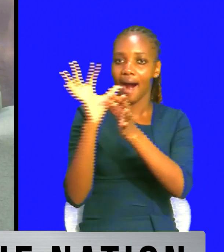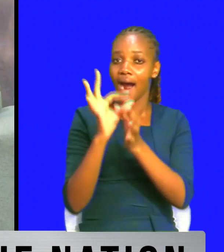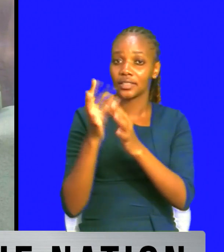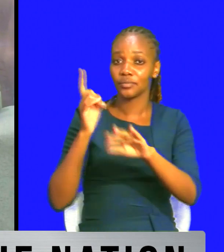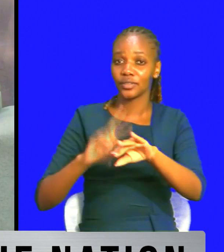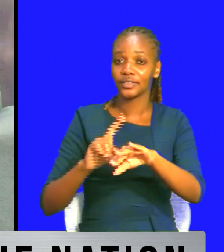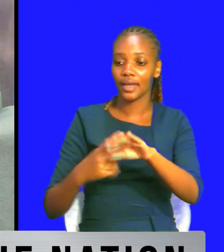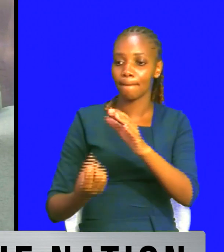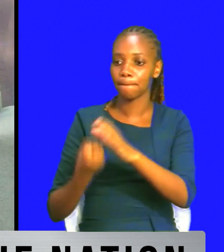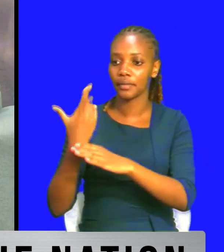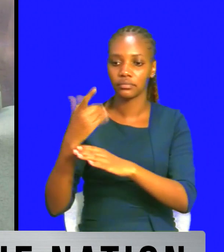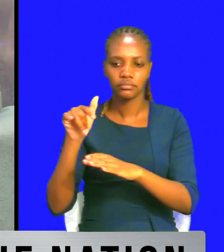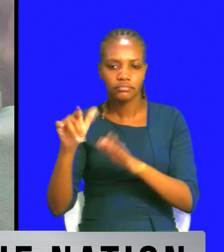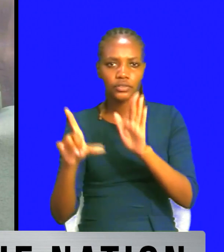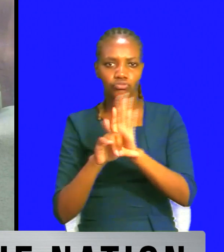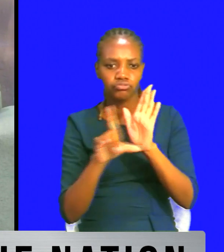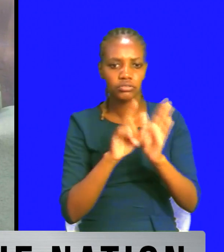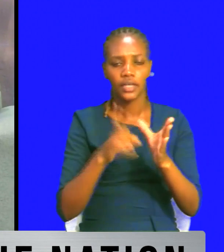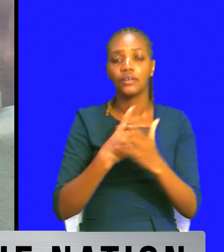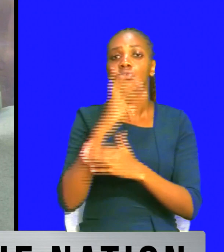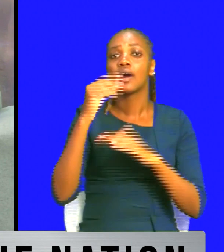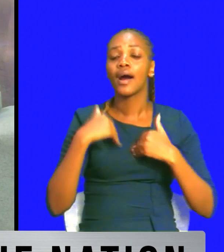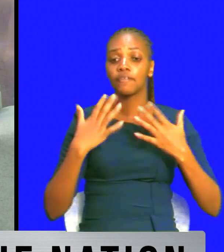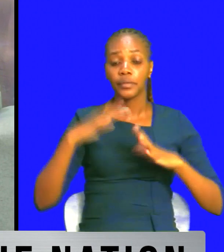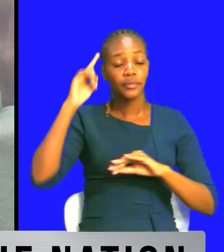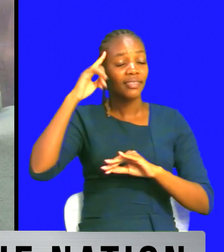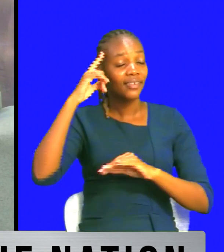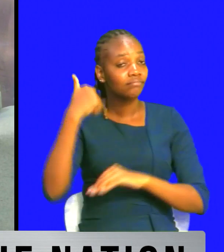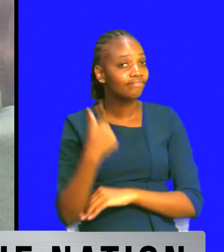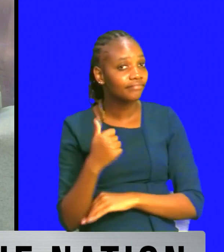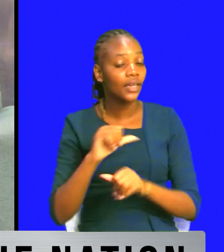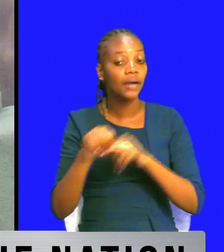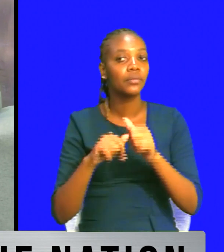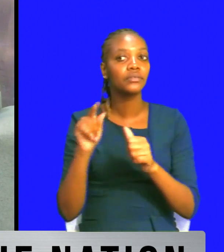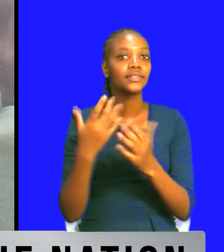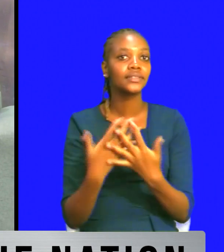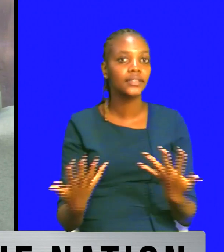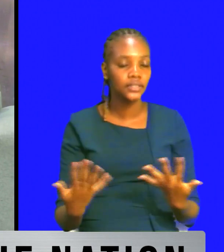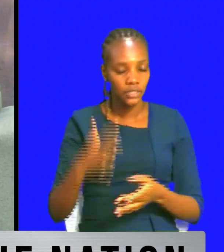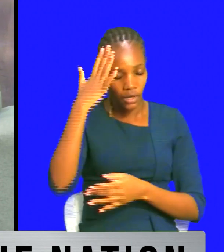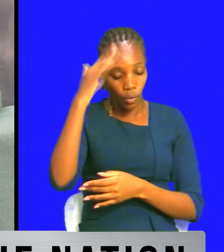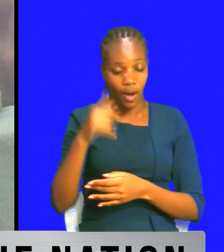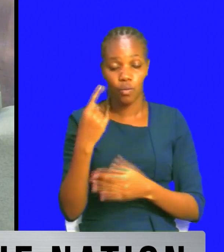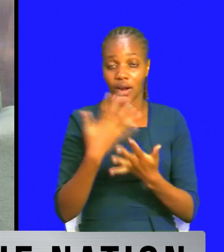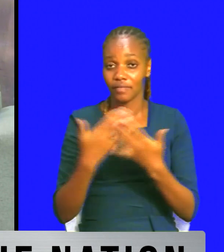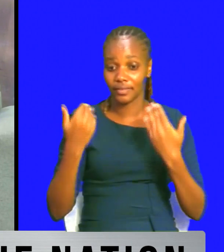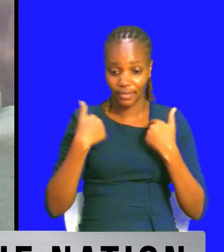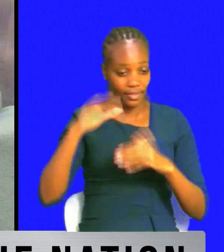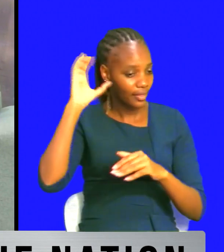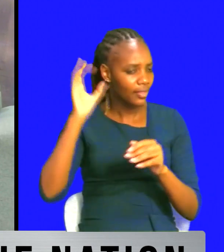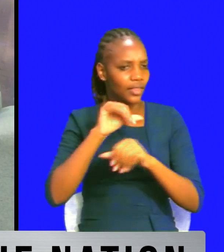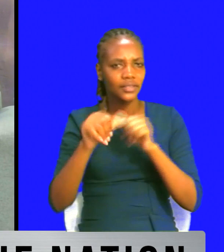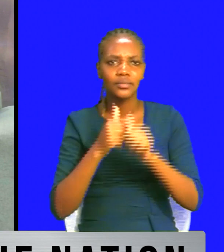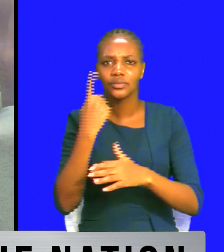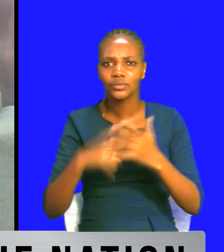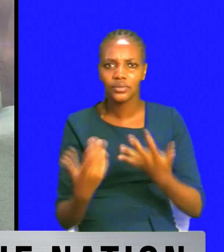come up with such resolutions, also have people to think creatively about these things. Because one of the things I heard they were talking about